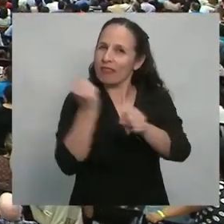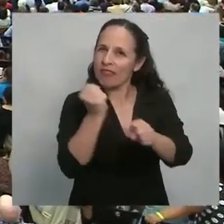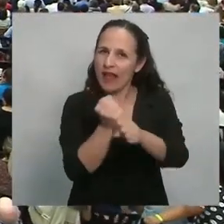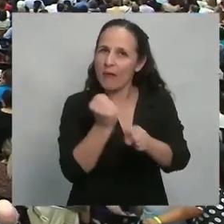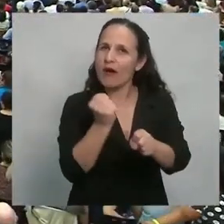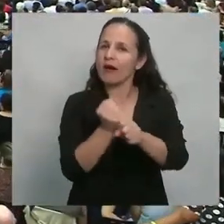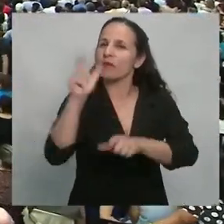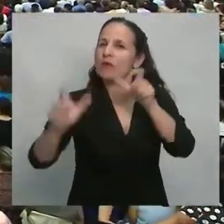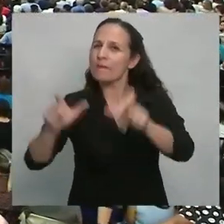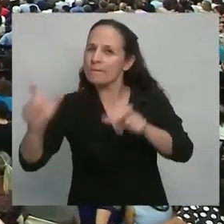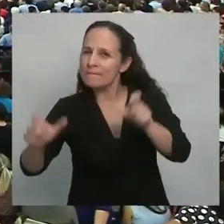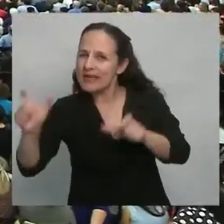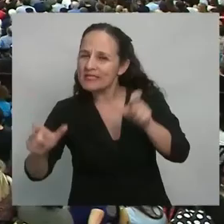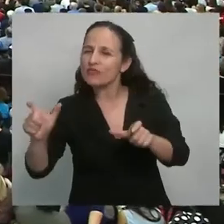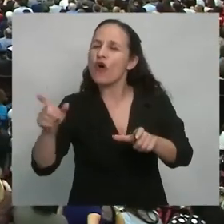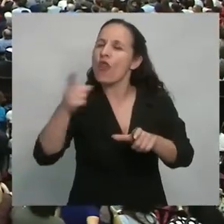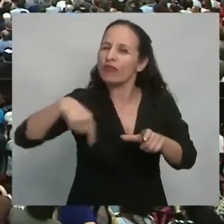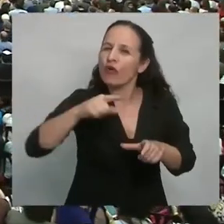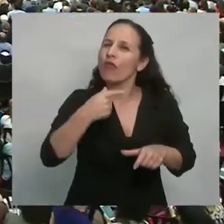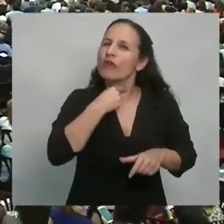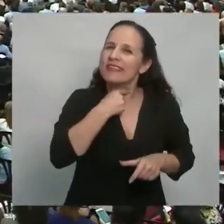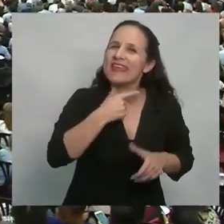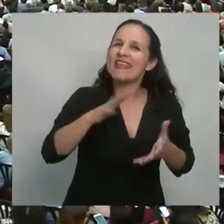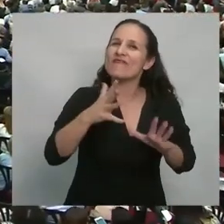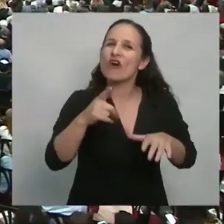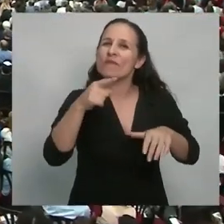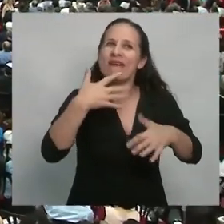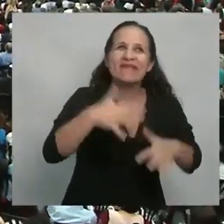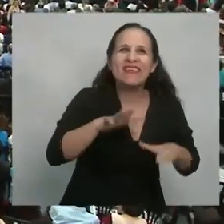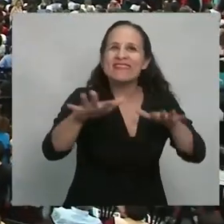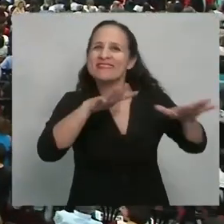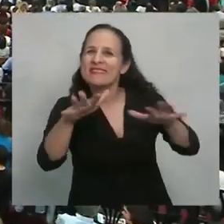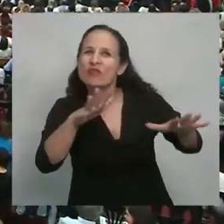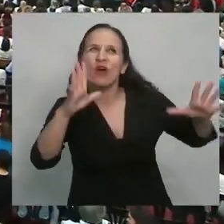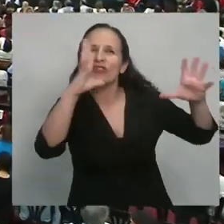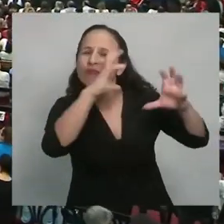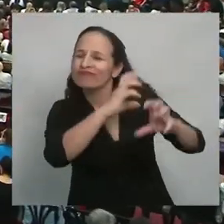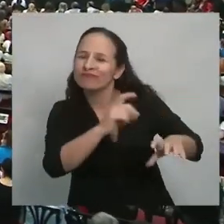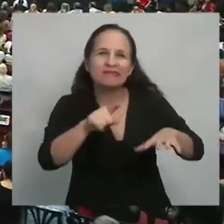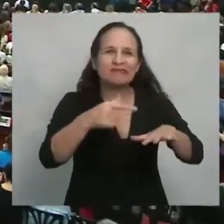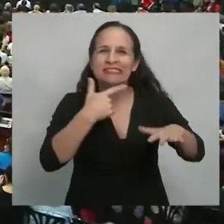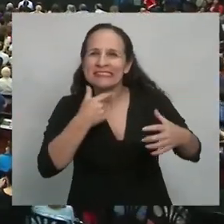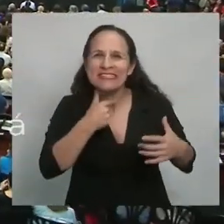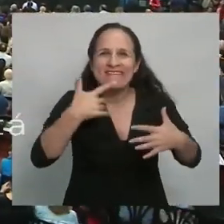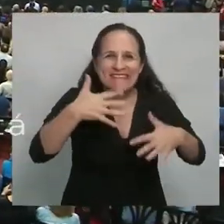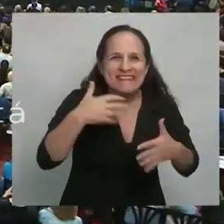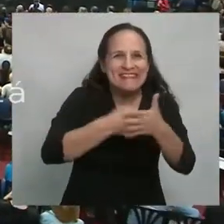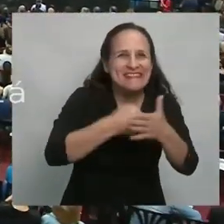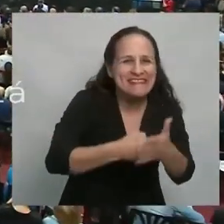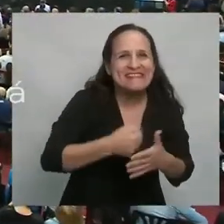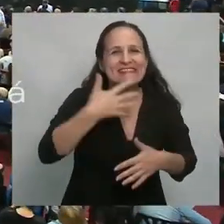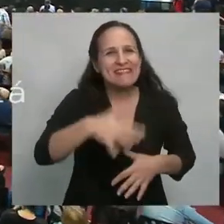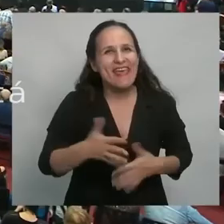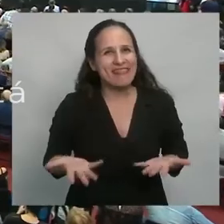seeking to understand these dark times that we are living in, and to find concepts, discourses,